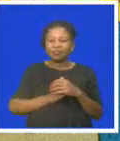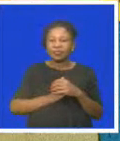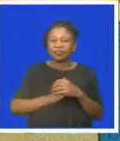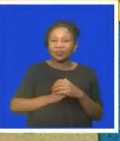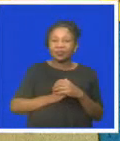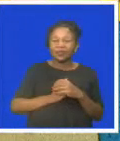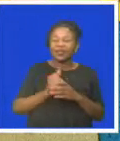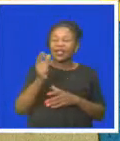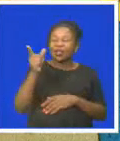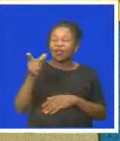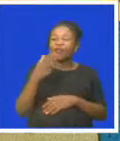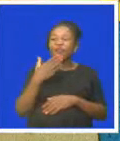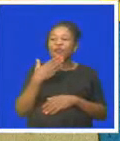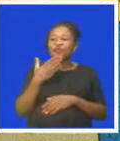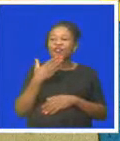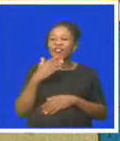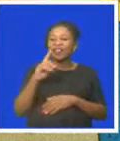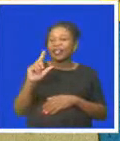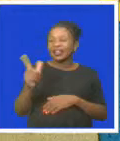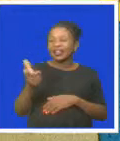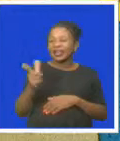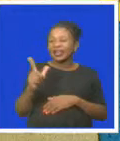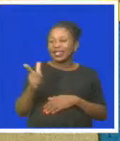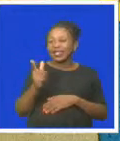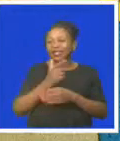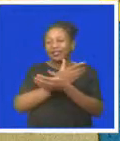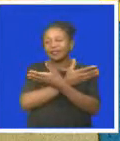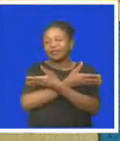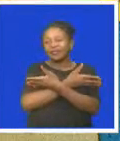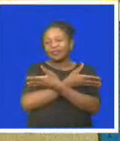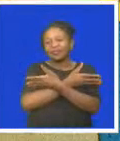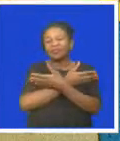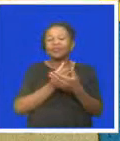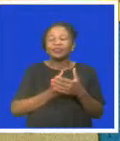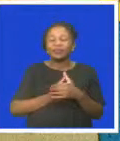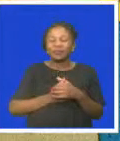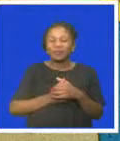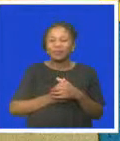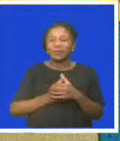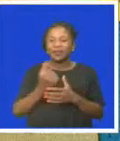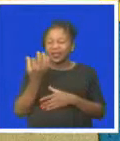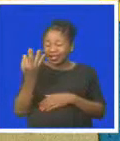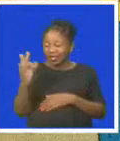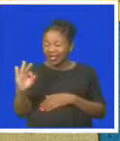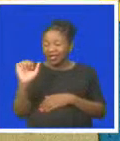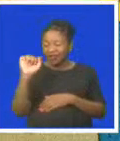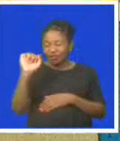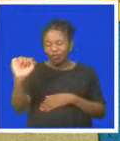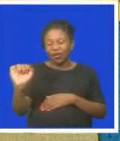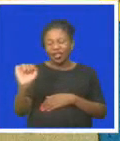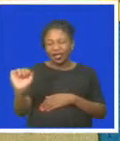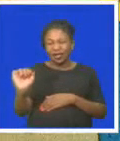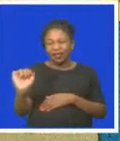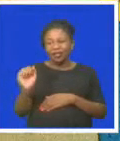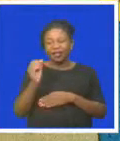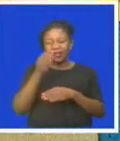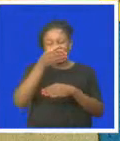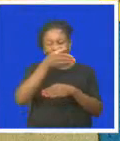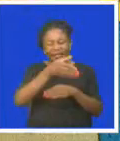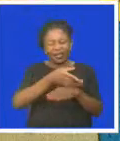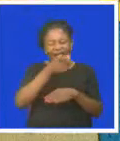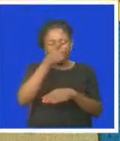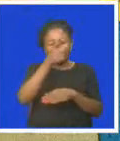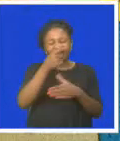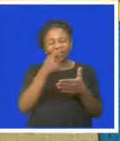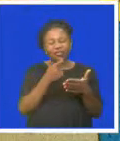a customer. You should know, my lovely learner. Once you go to shop, you become a customer. The